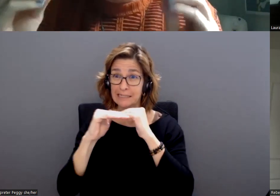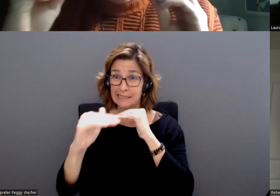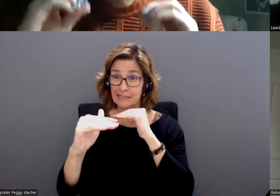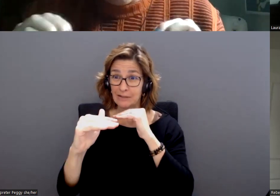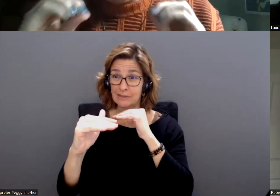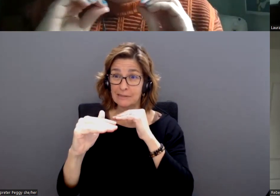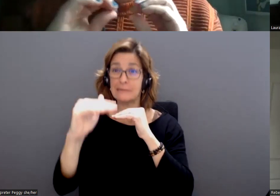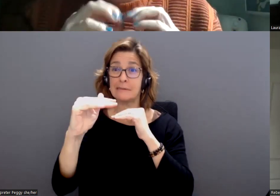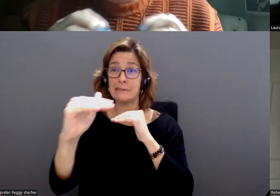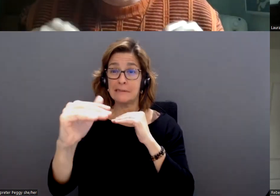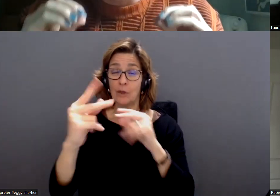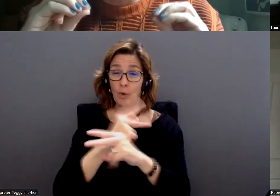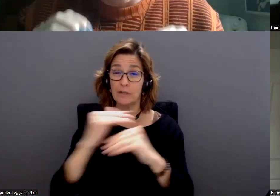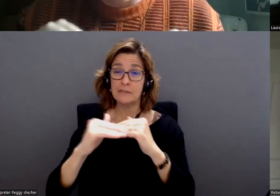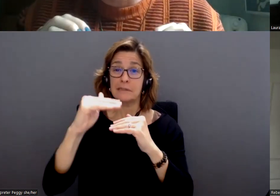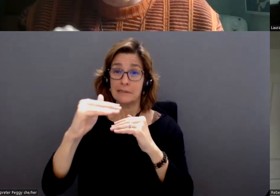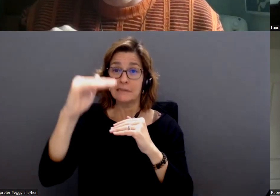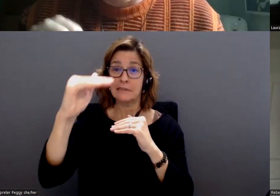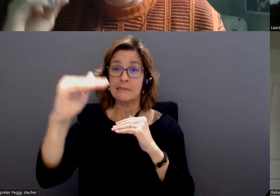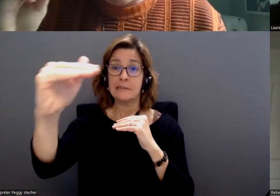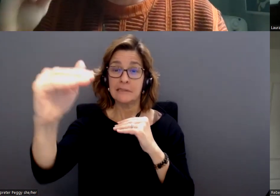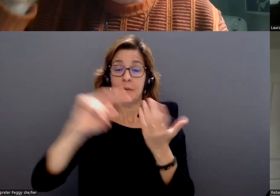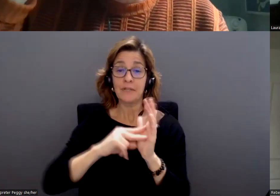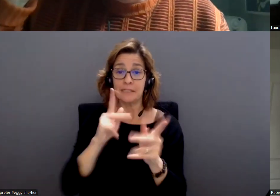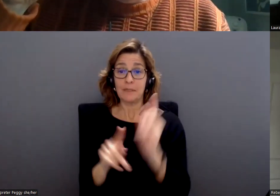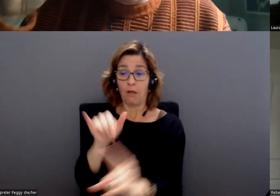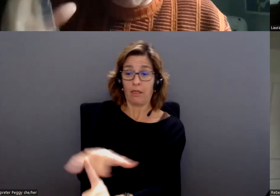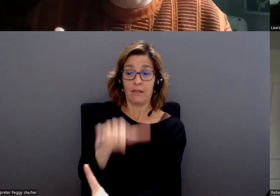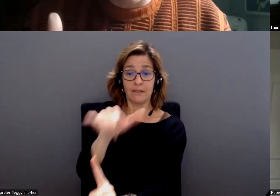homeless shelter system for longer and longer, and that